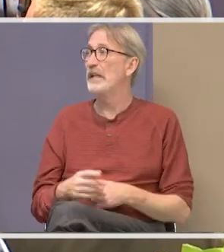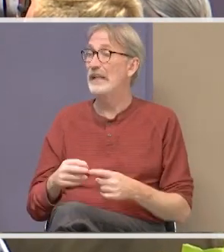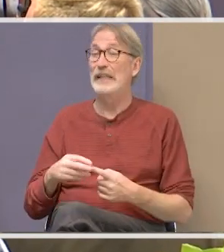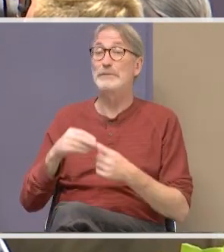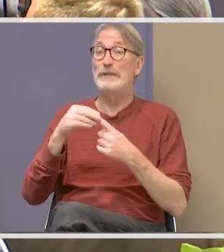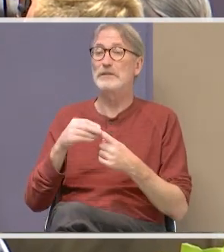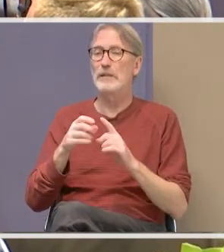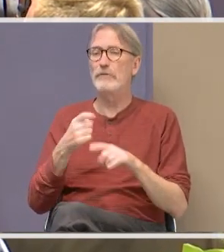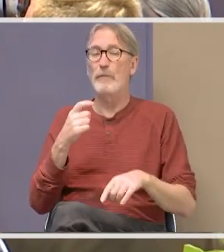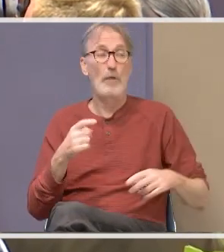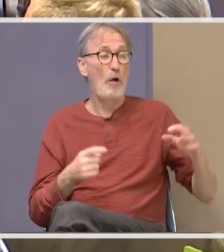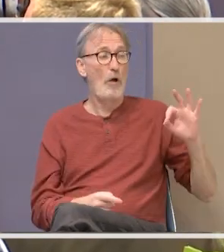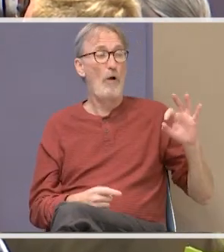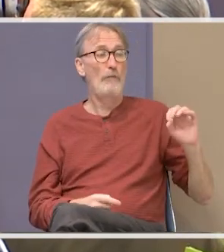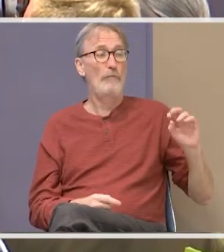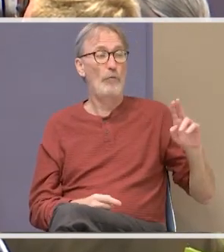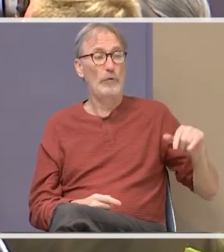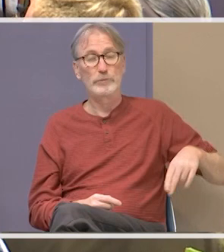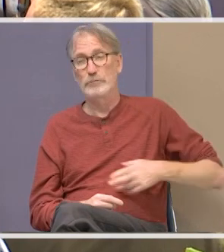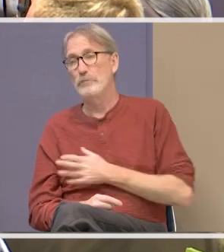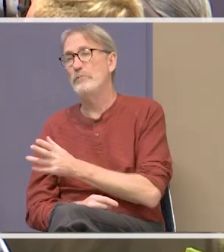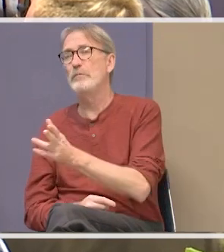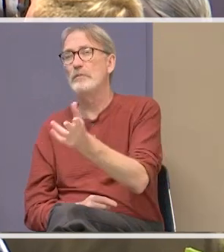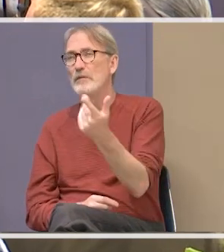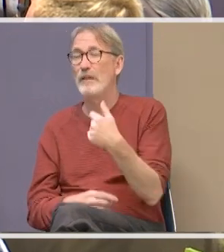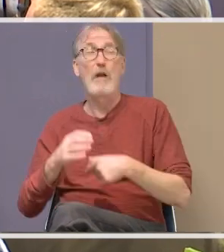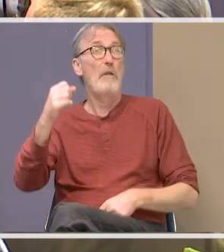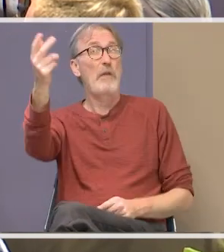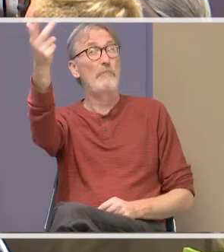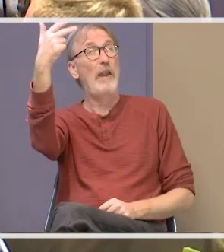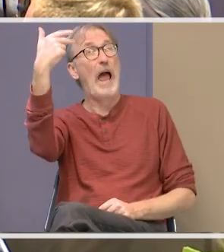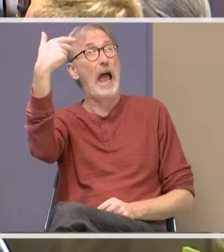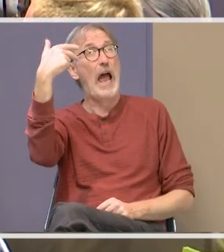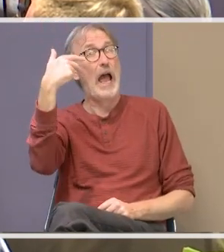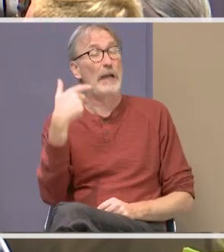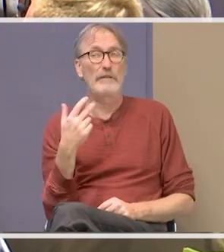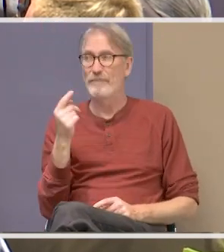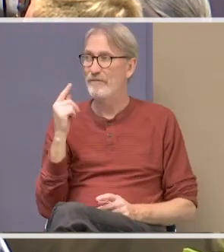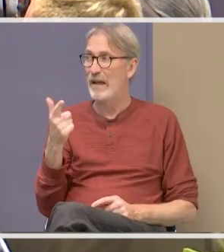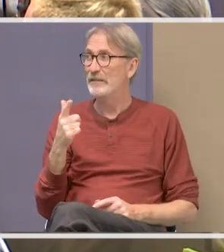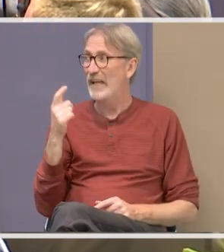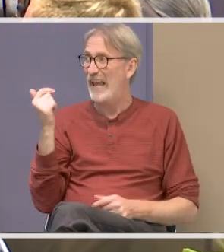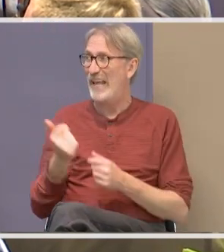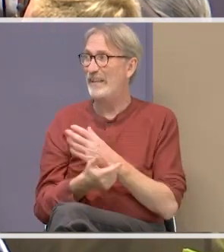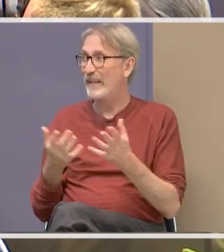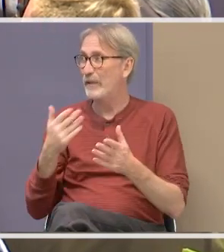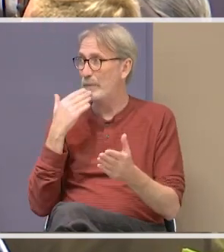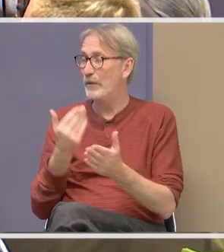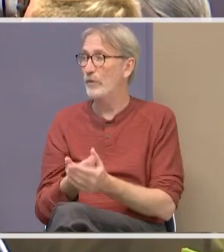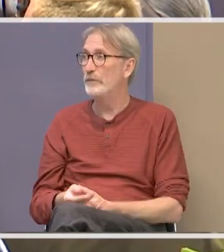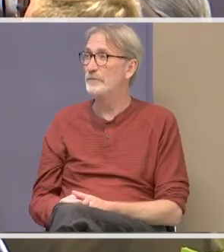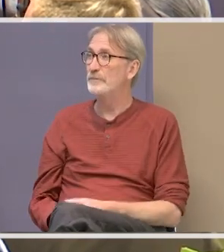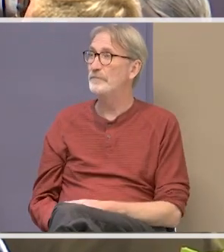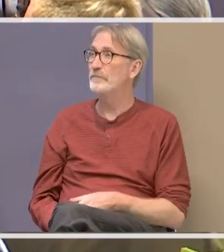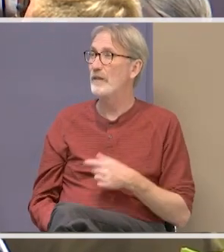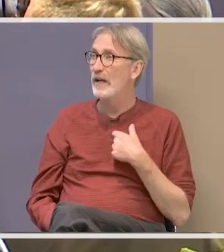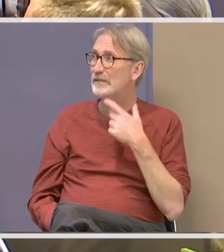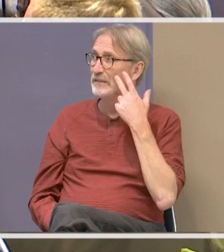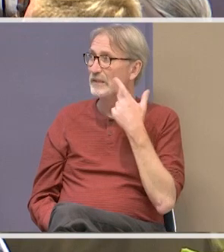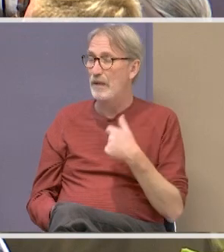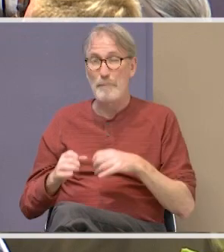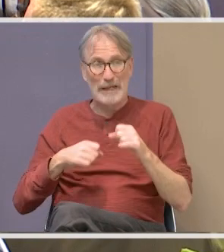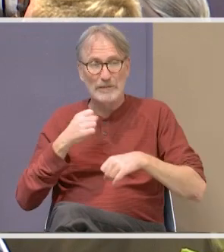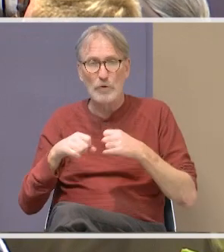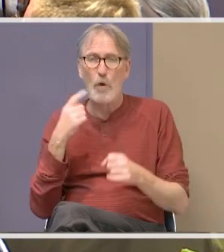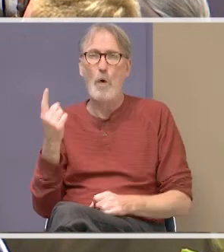especially coming from Forbes Avenue. You can really fly down that hill, so any guidance would be good. I see cyclists